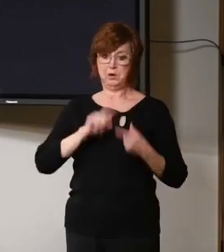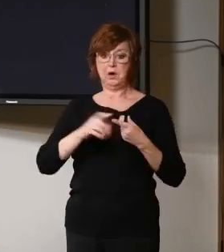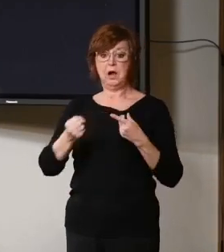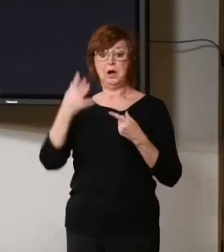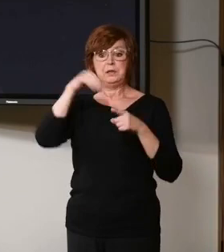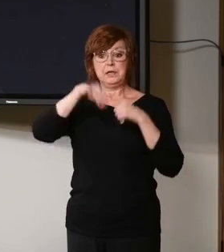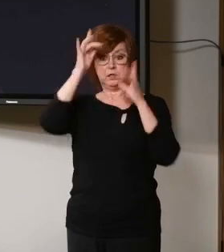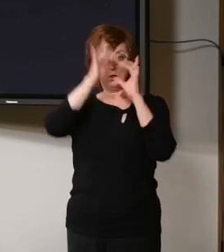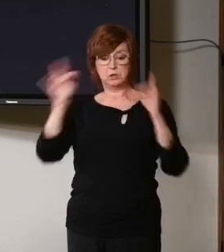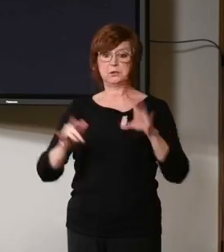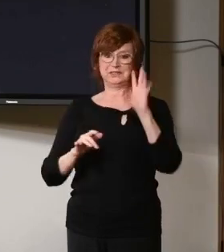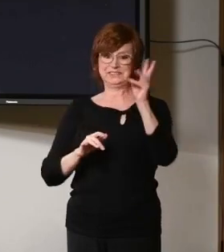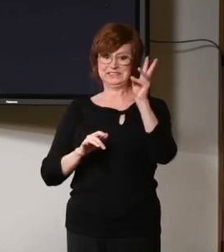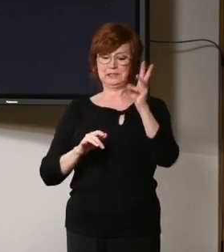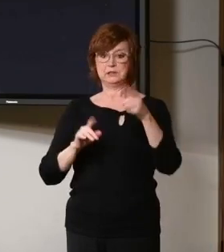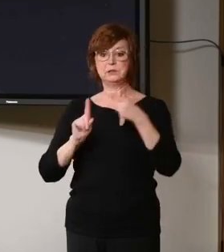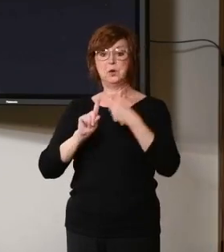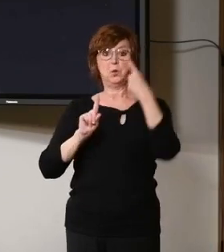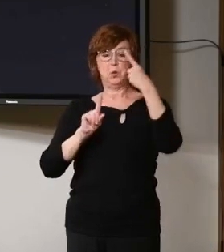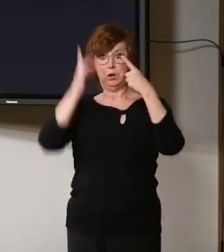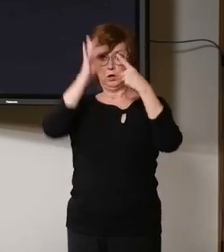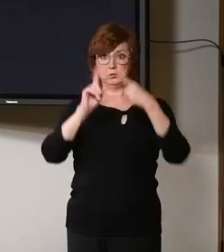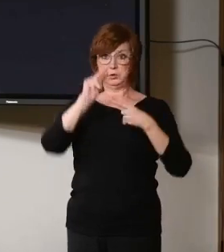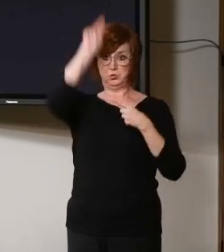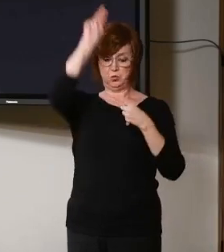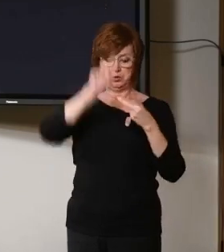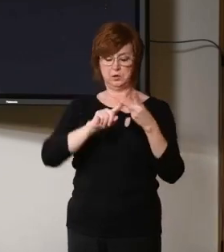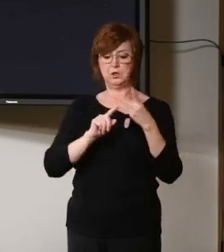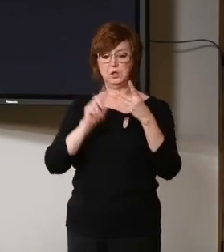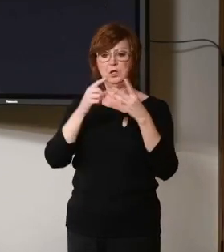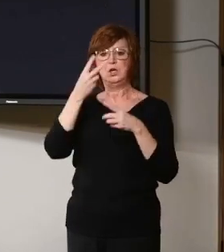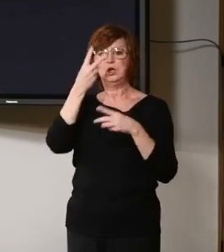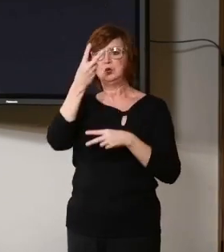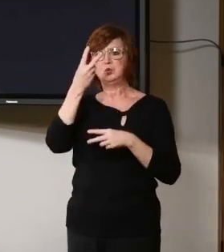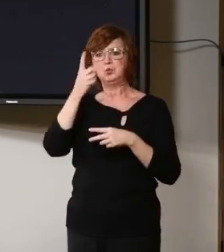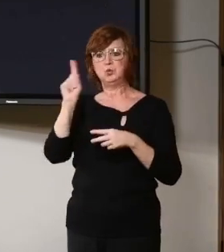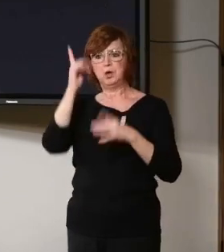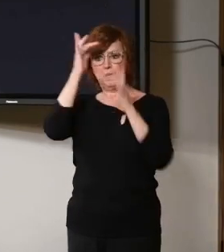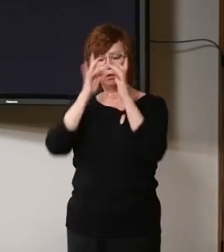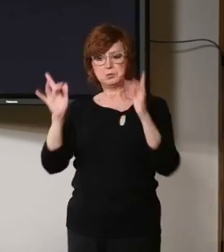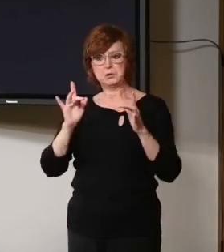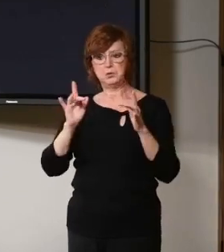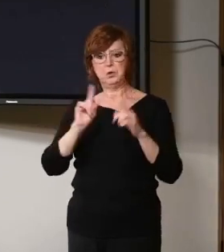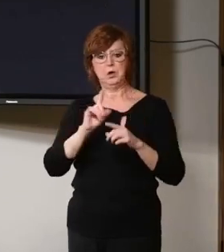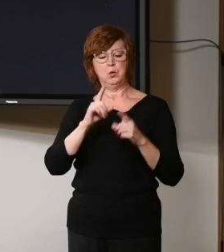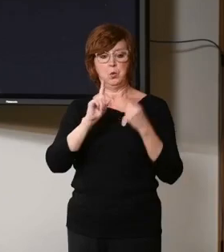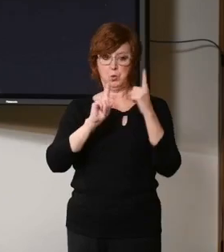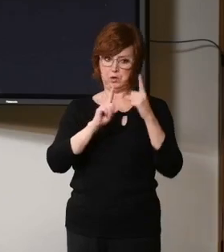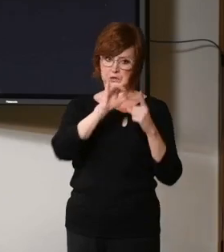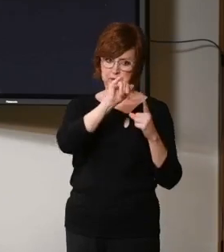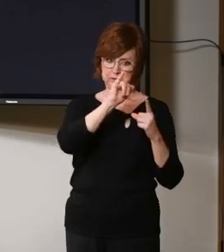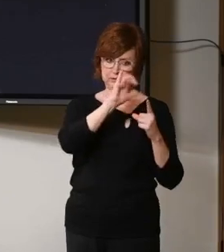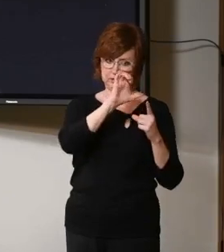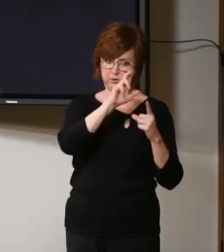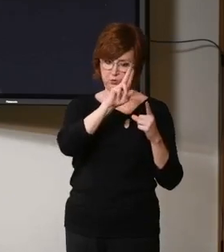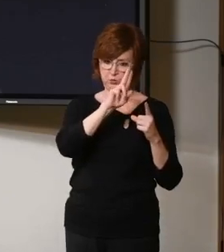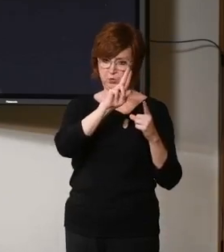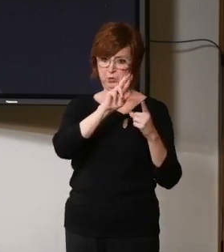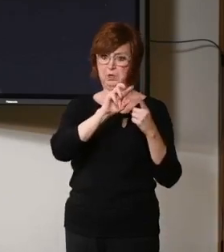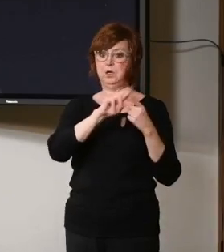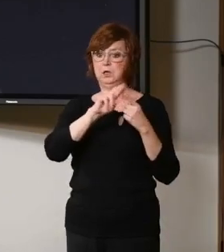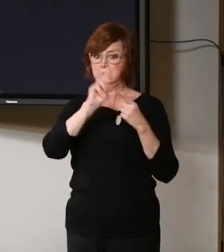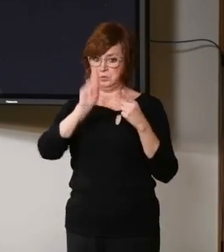hospitalized, 1 hospitalized in the north, 2 hospitalized, and 1 in ICU in Regina, so 3 in